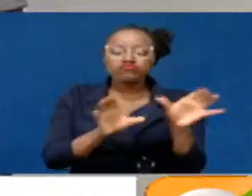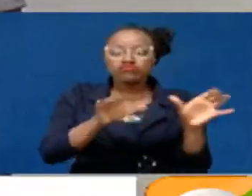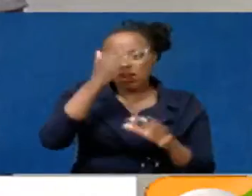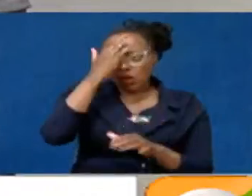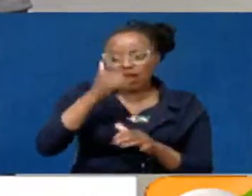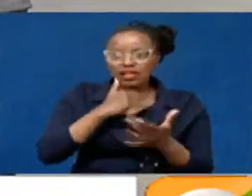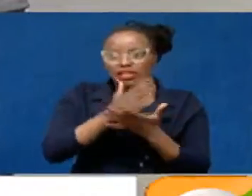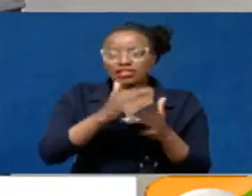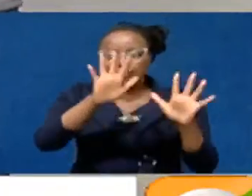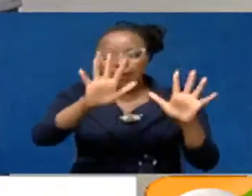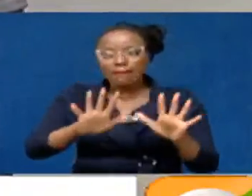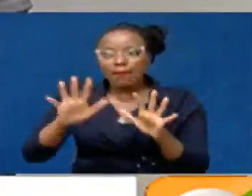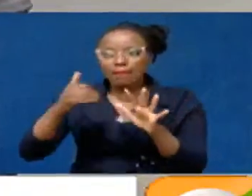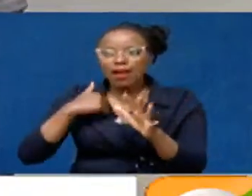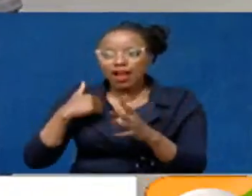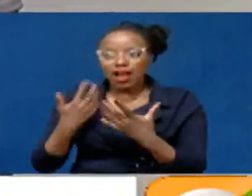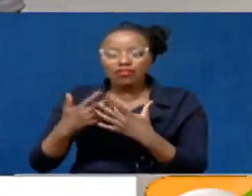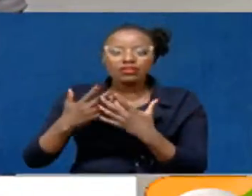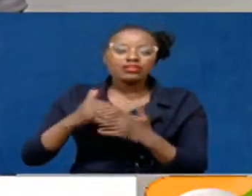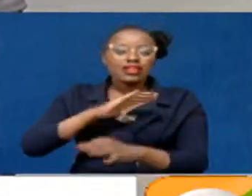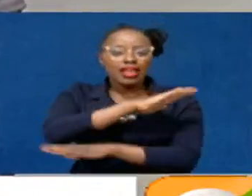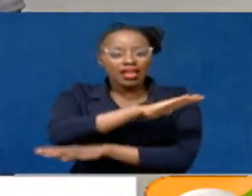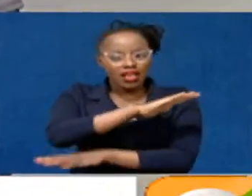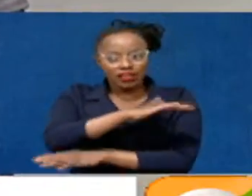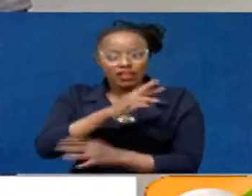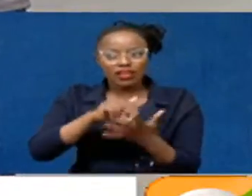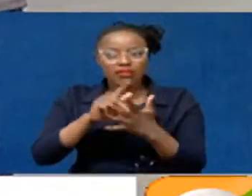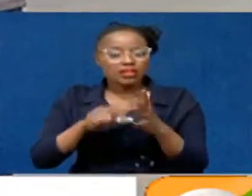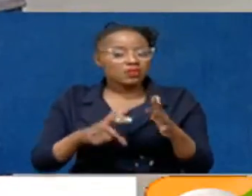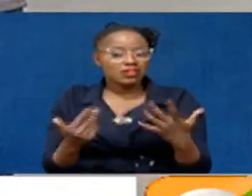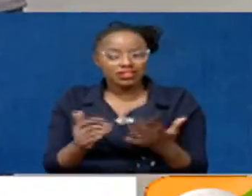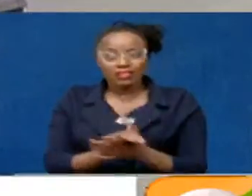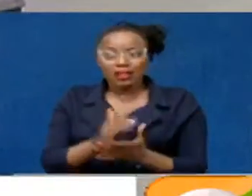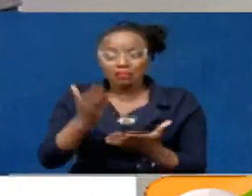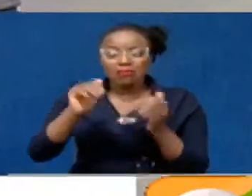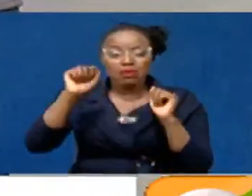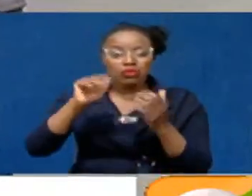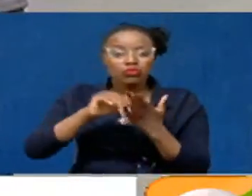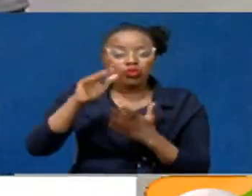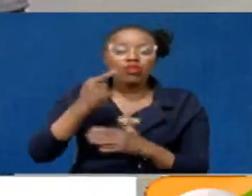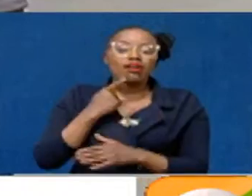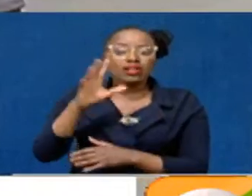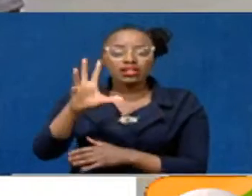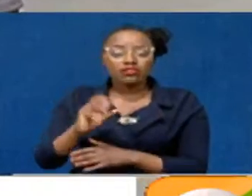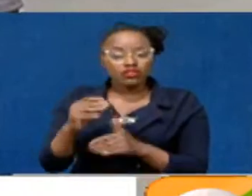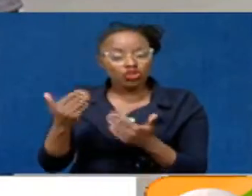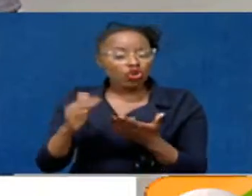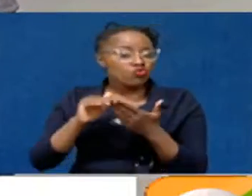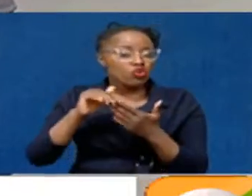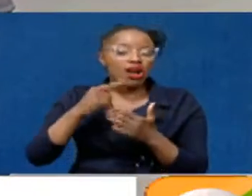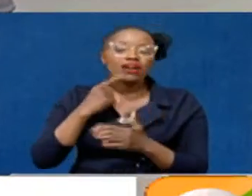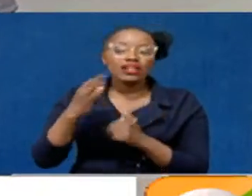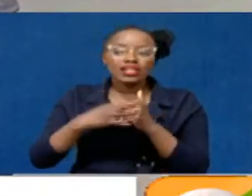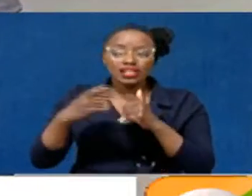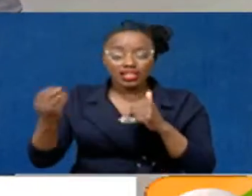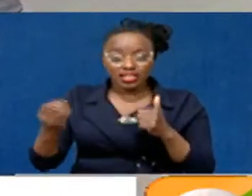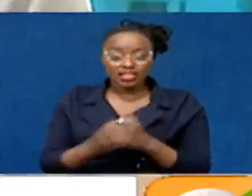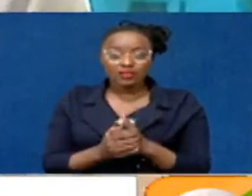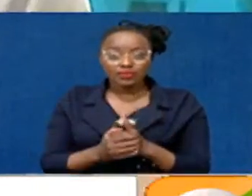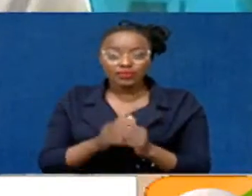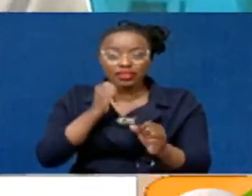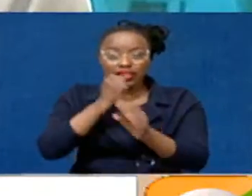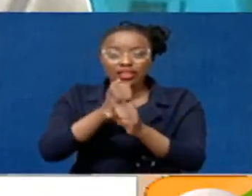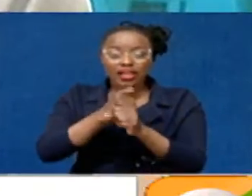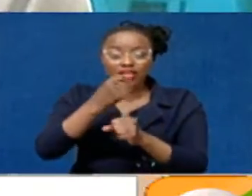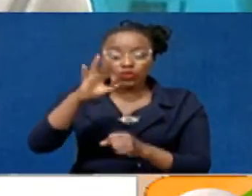some rallies have gone up to very late in the evening. So could be more, maybe 150, 180 or thereabouts. But he said it's ni kazi